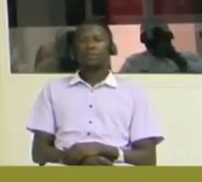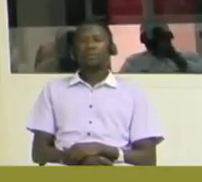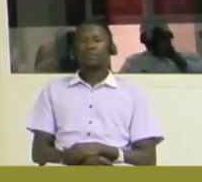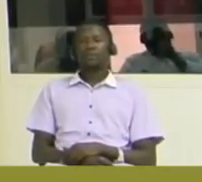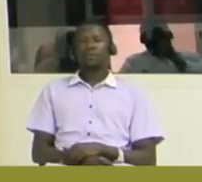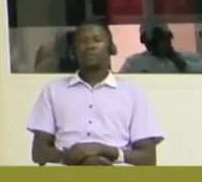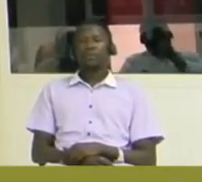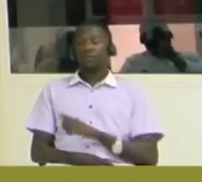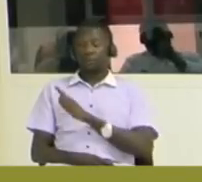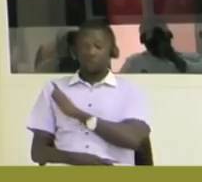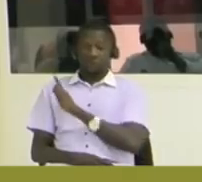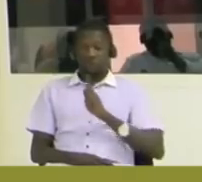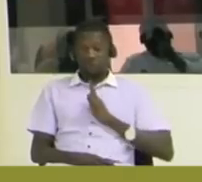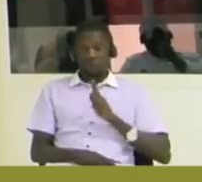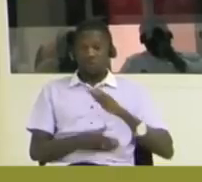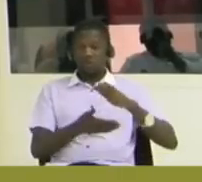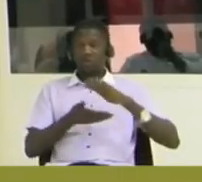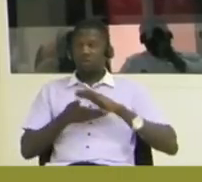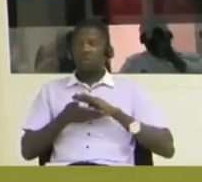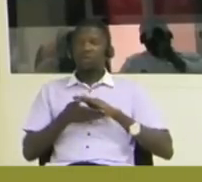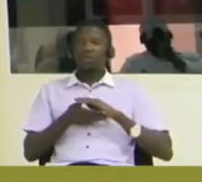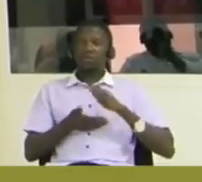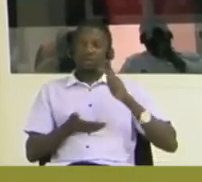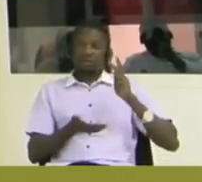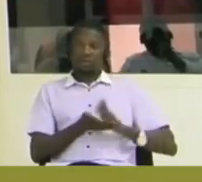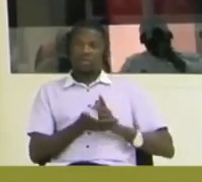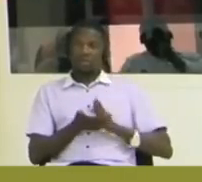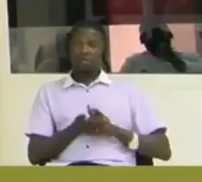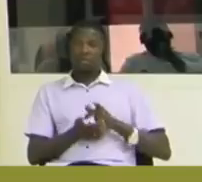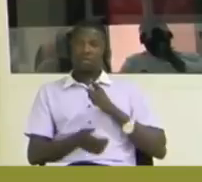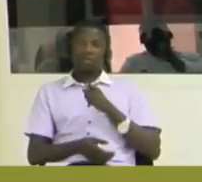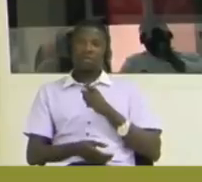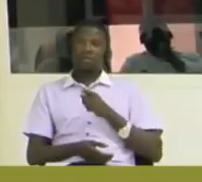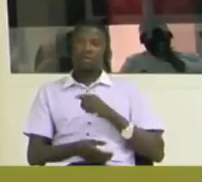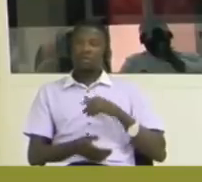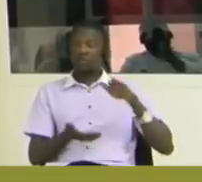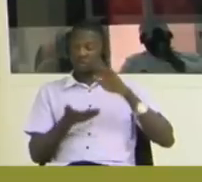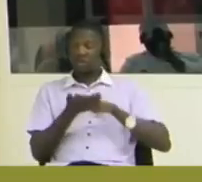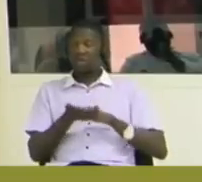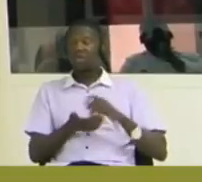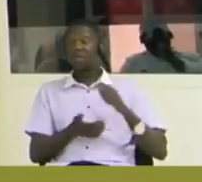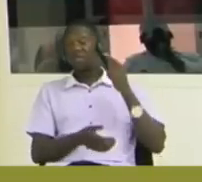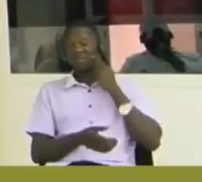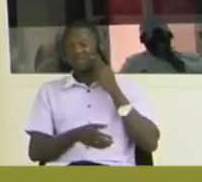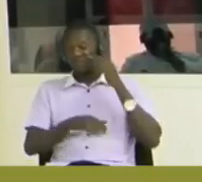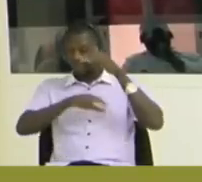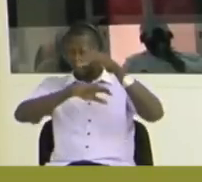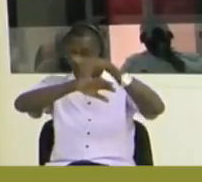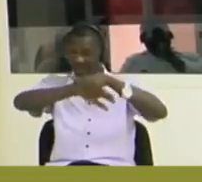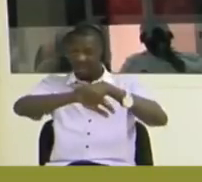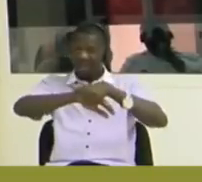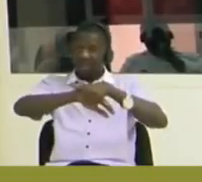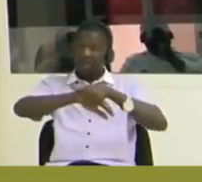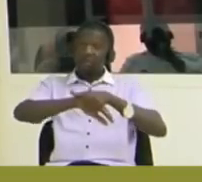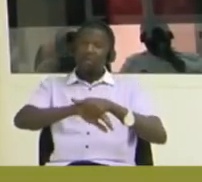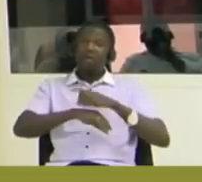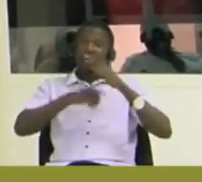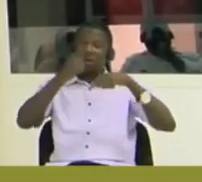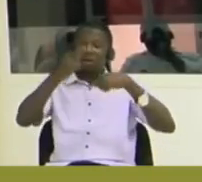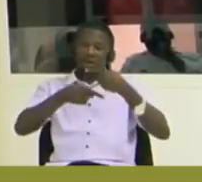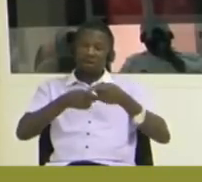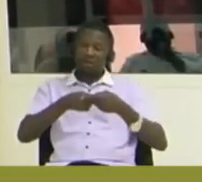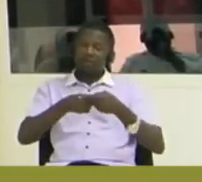We received evidence that on that fateful night,